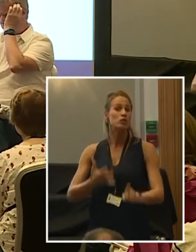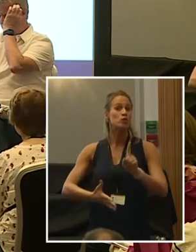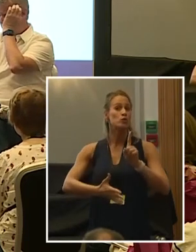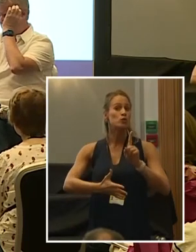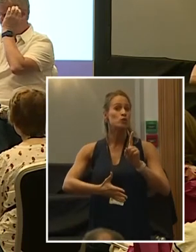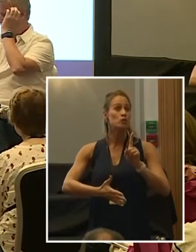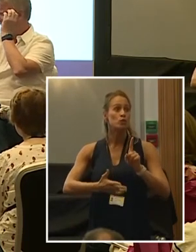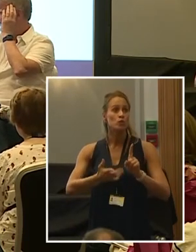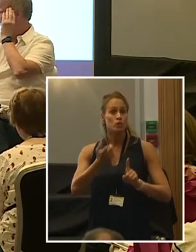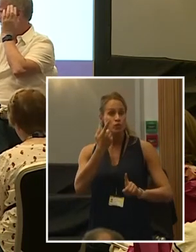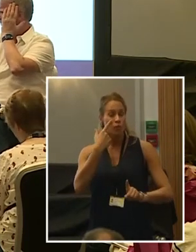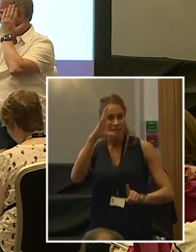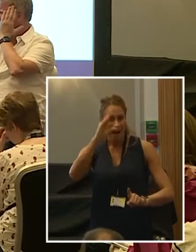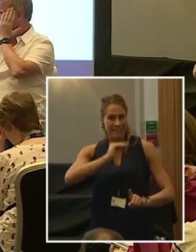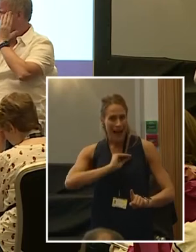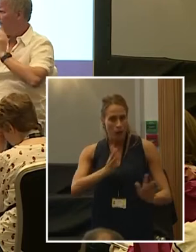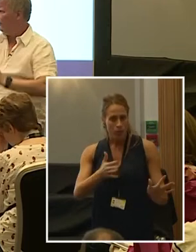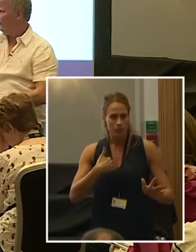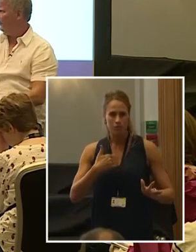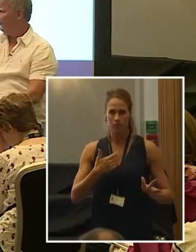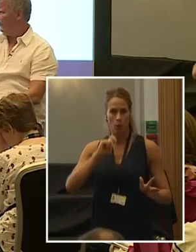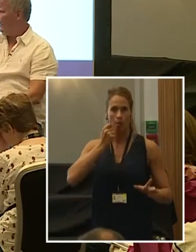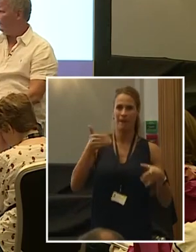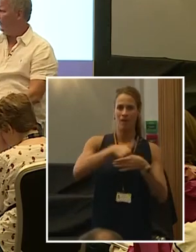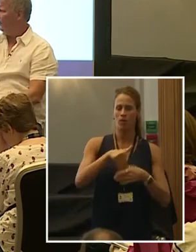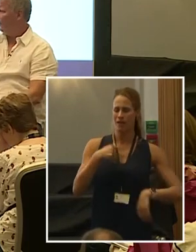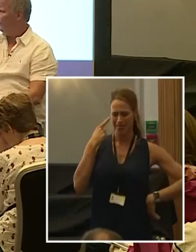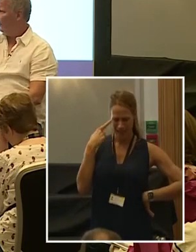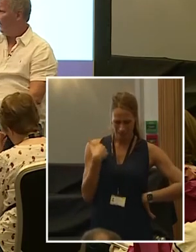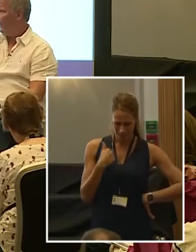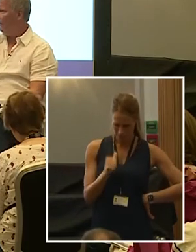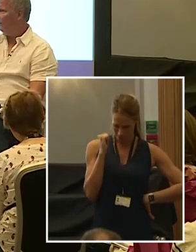was actually pretty fast, I think. I think after the last one,